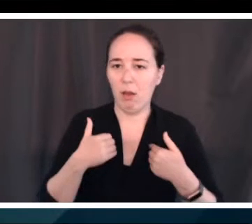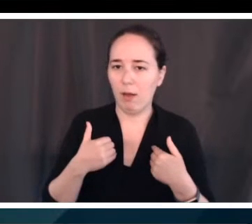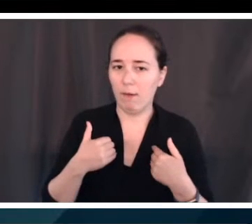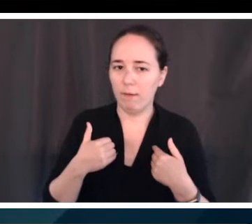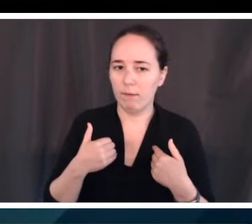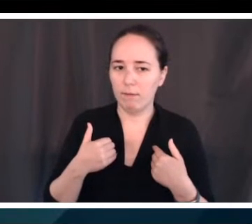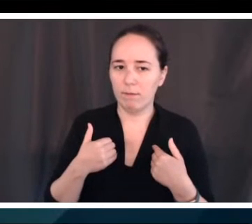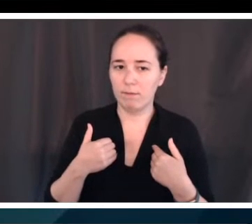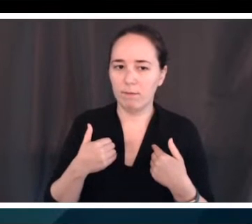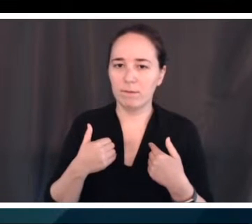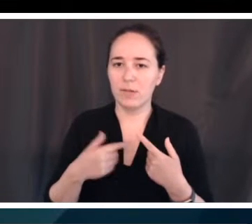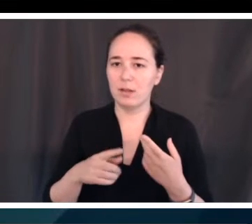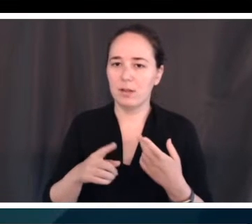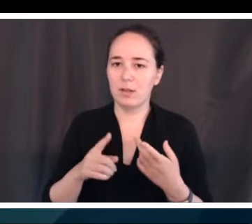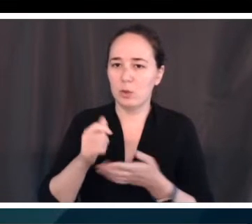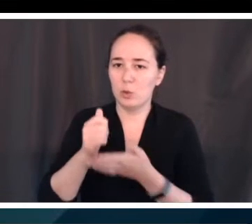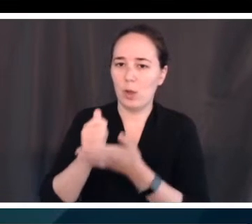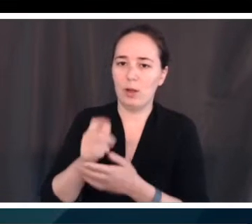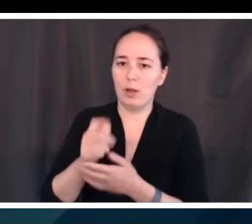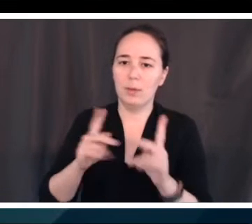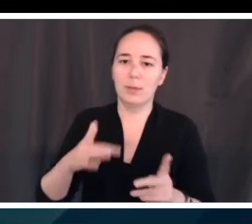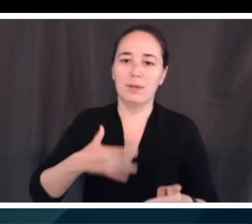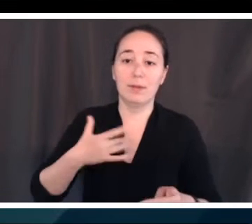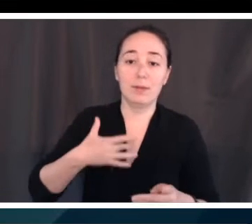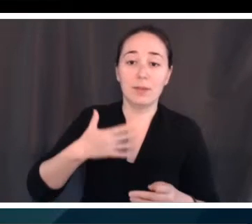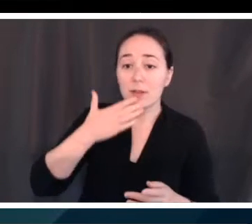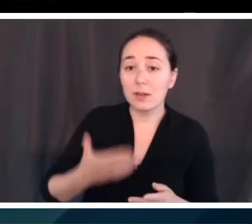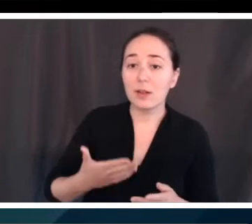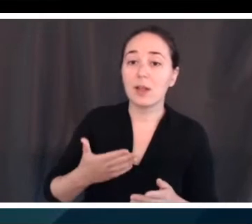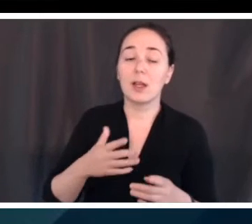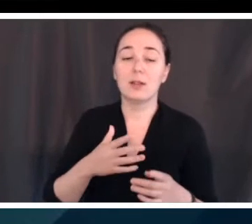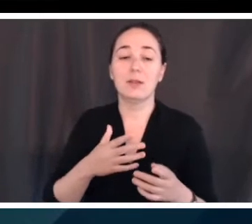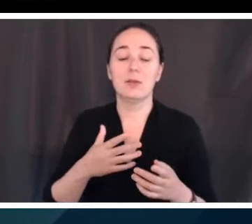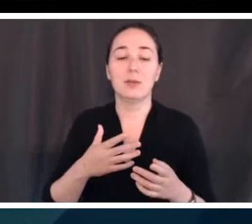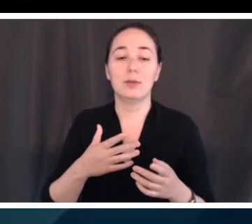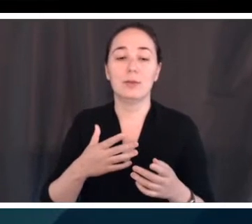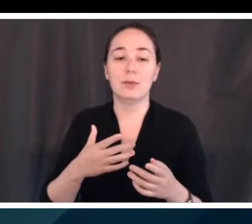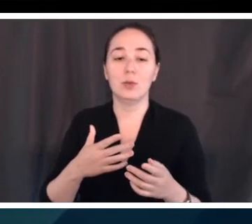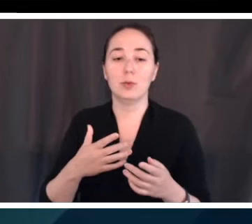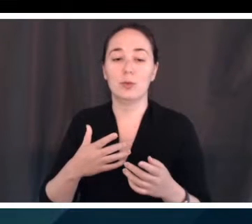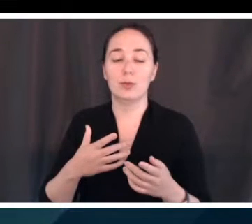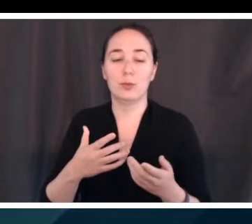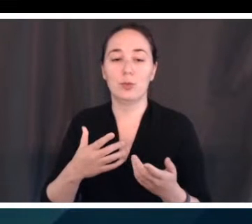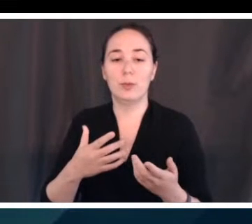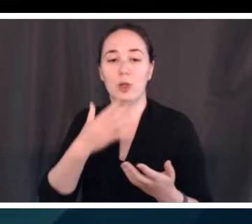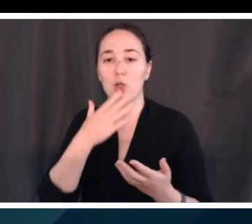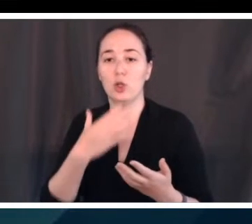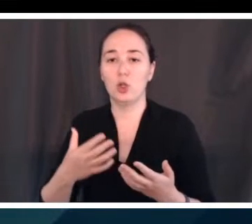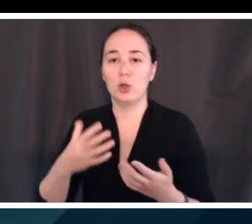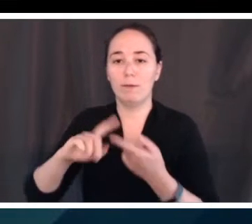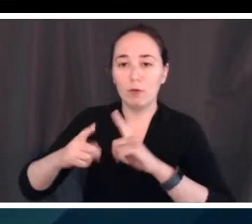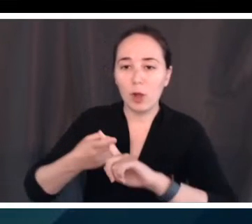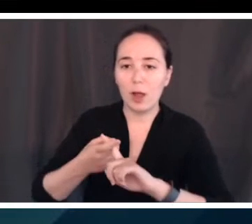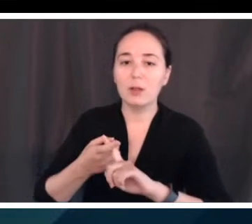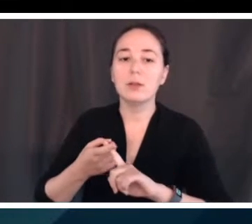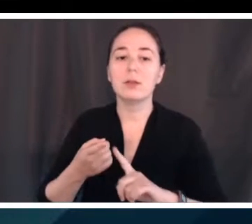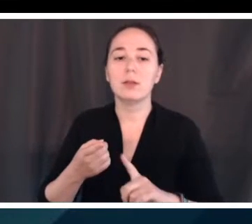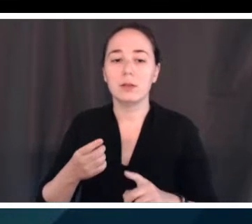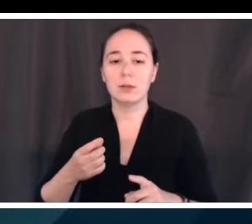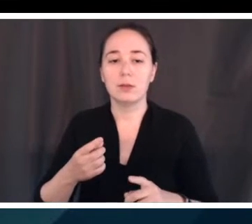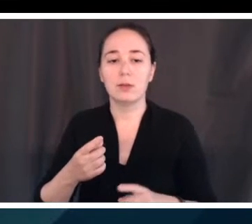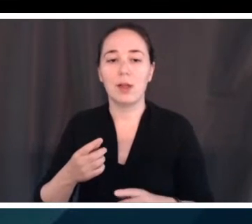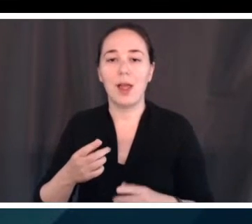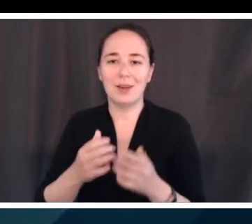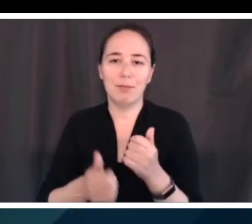make people feel good and to be a good friend. And most of being an entertainer is being